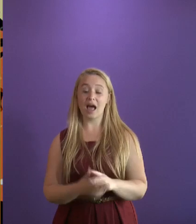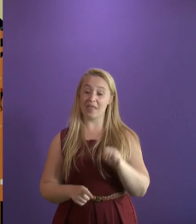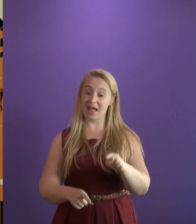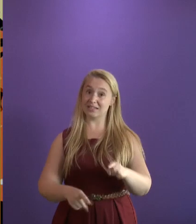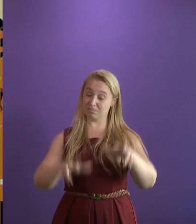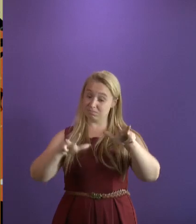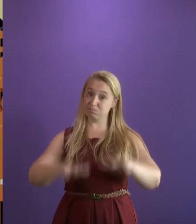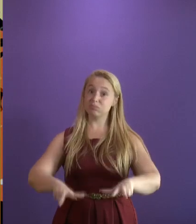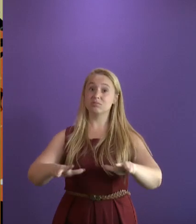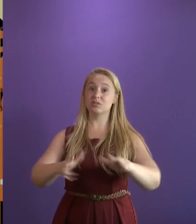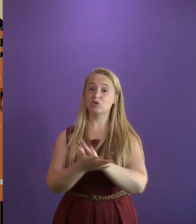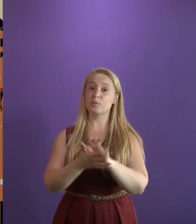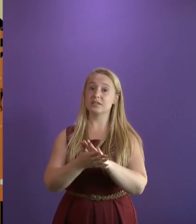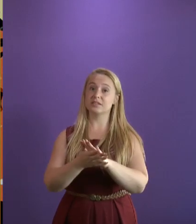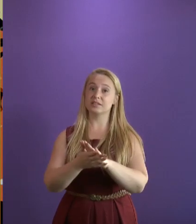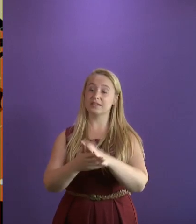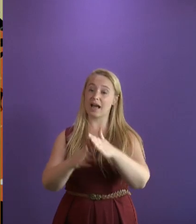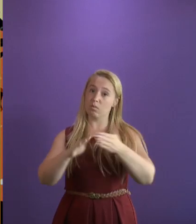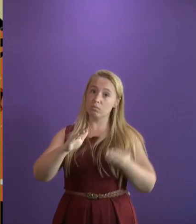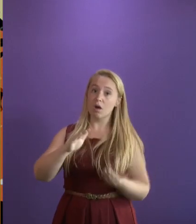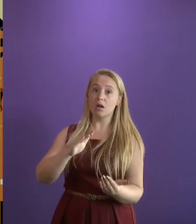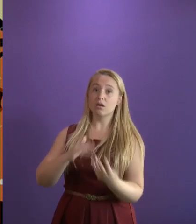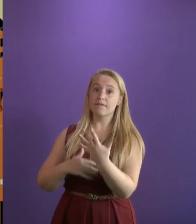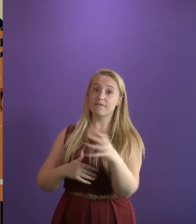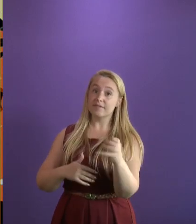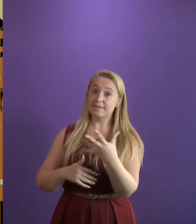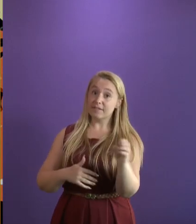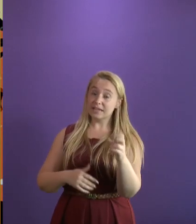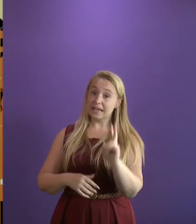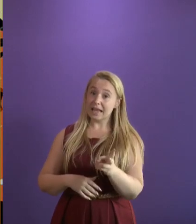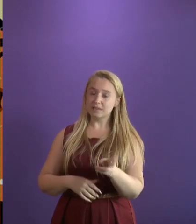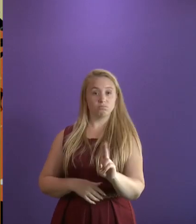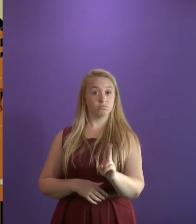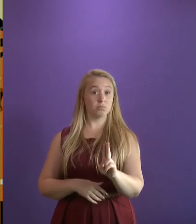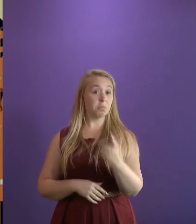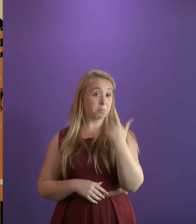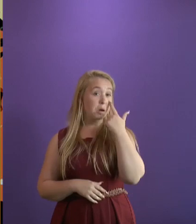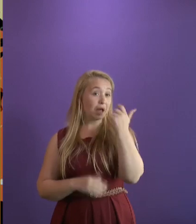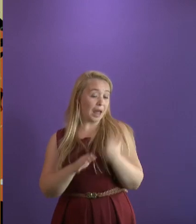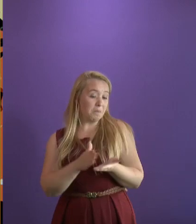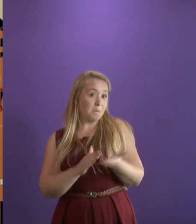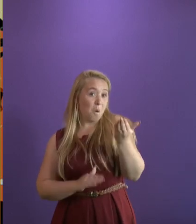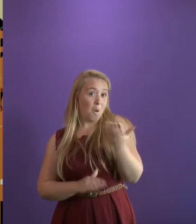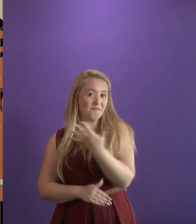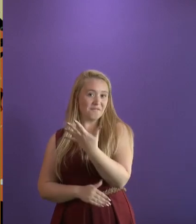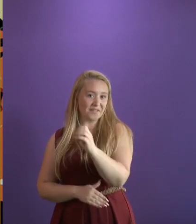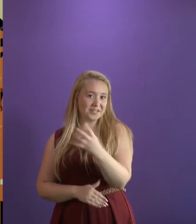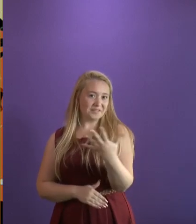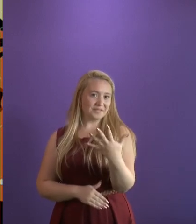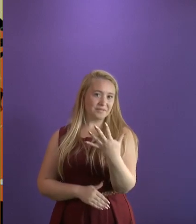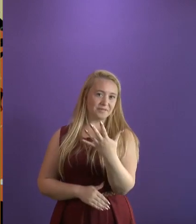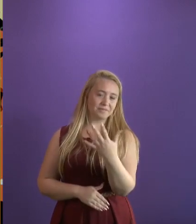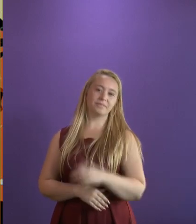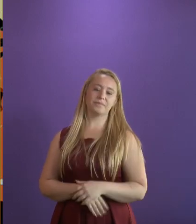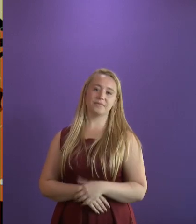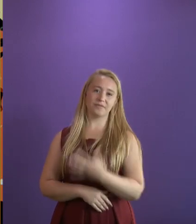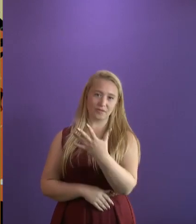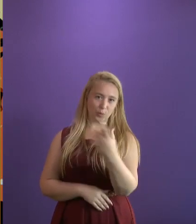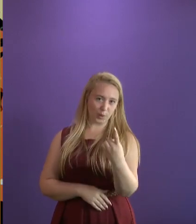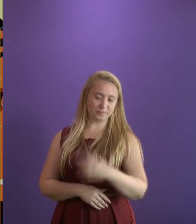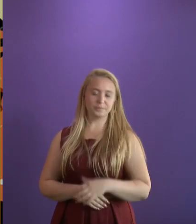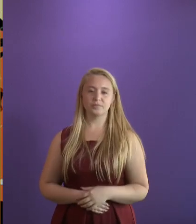to below 50-50. But we could make it 51. Yeah. But that's why we continue to make the case to the UK Government that they